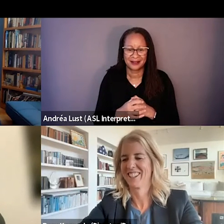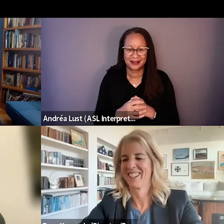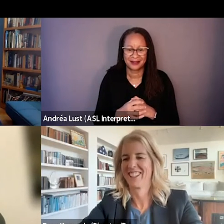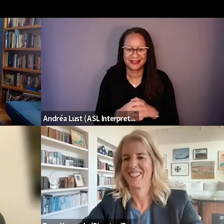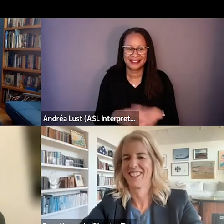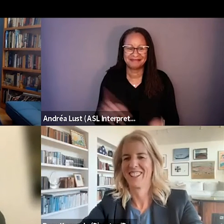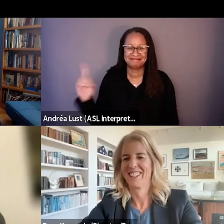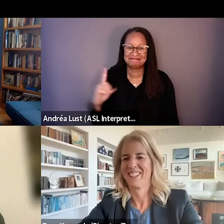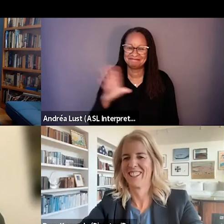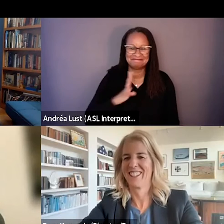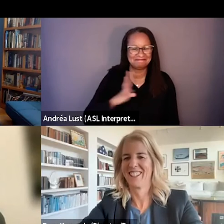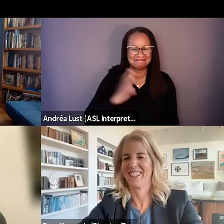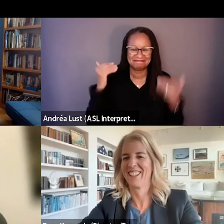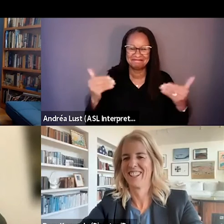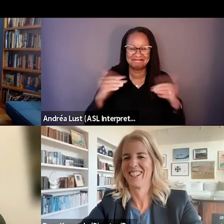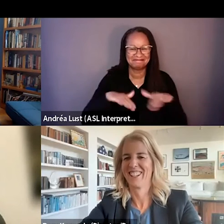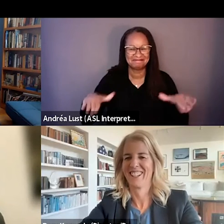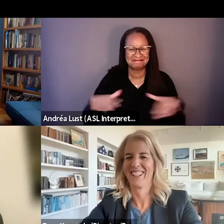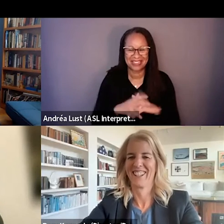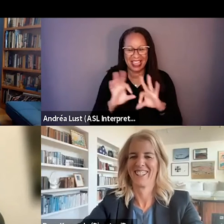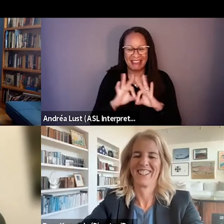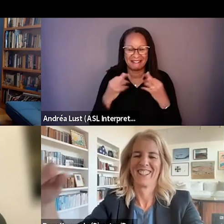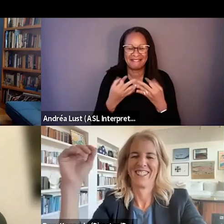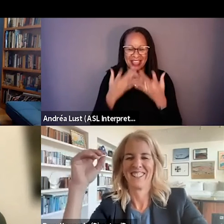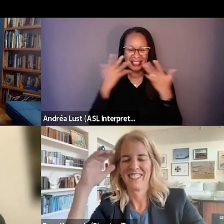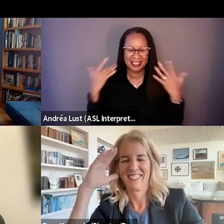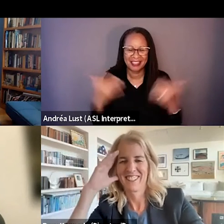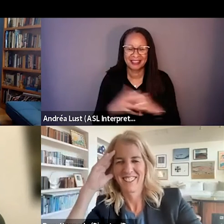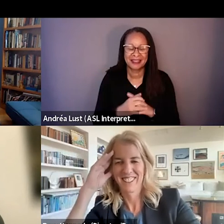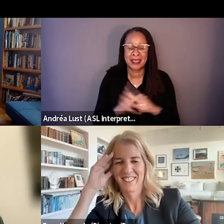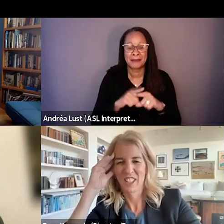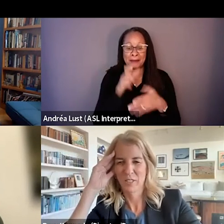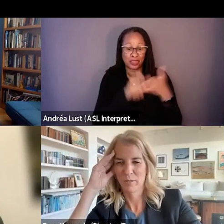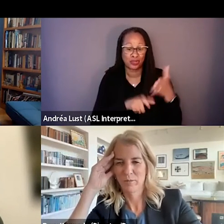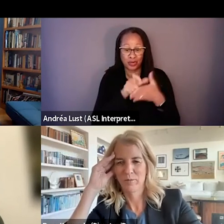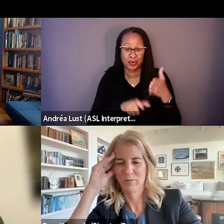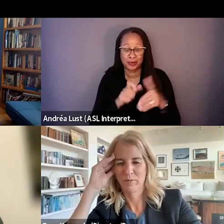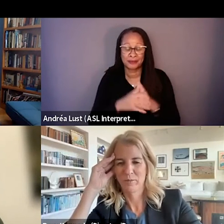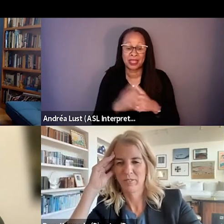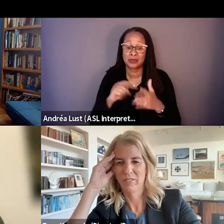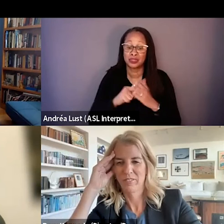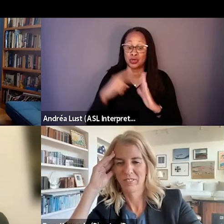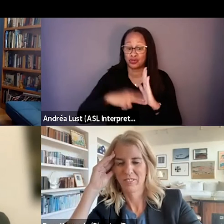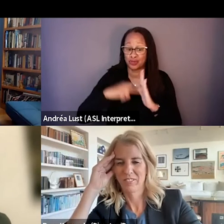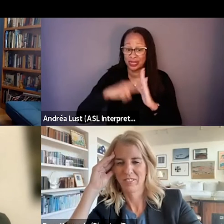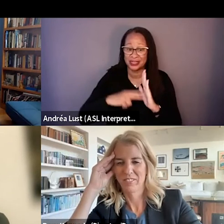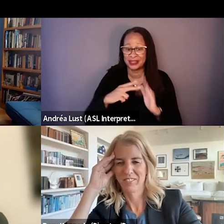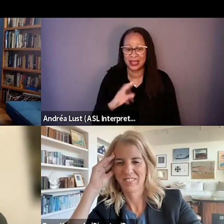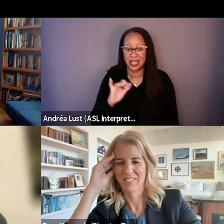No, that's okay. We're family friendly. This article, and we started reading it. Justin Wilkes,